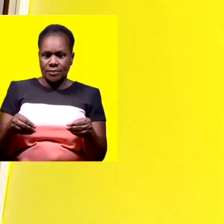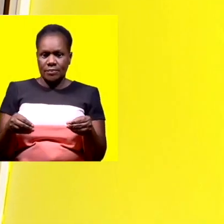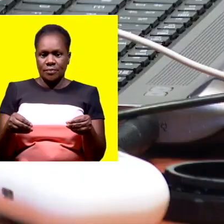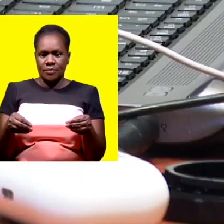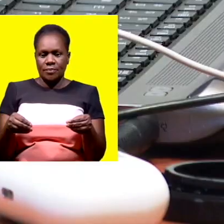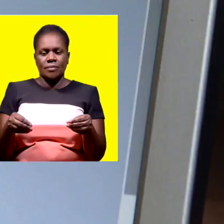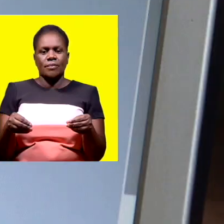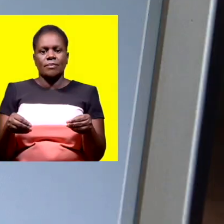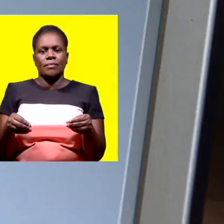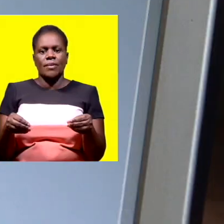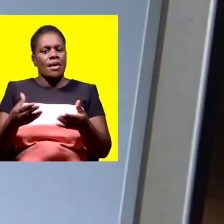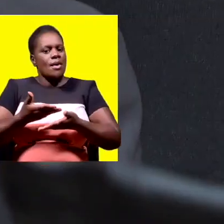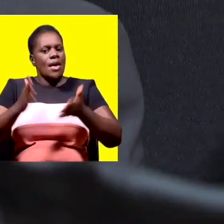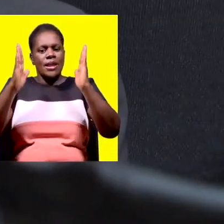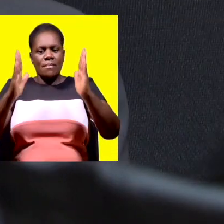disability.